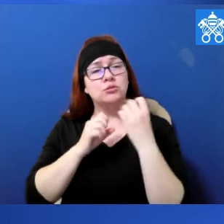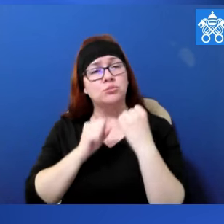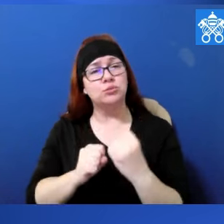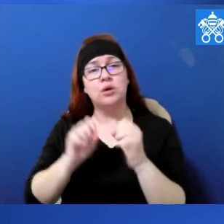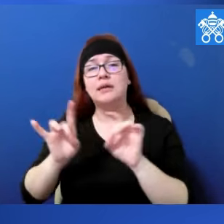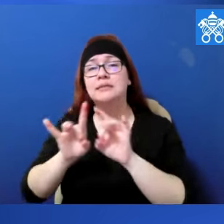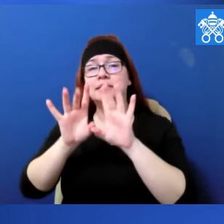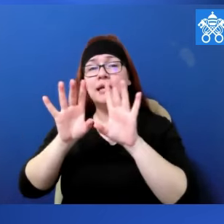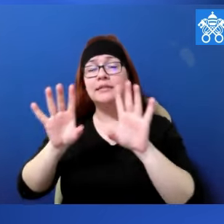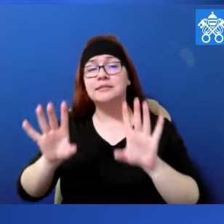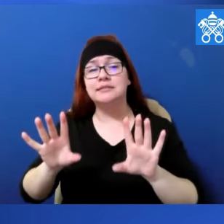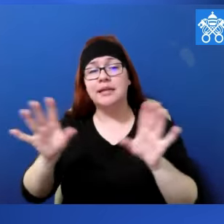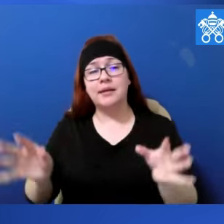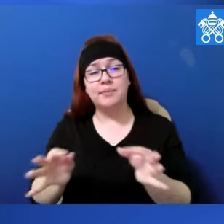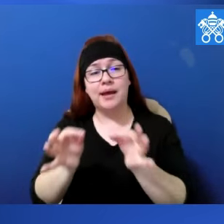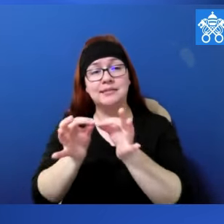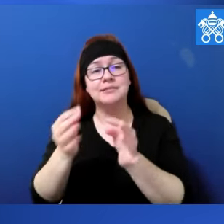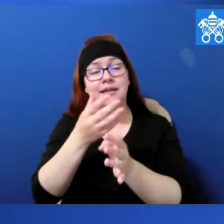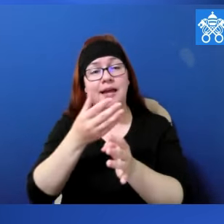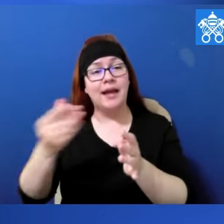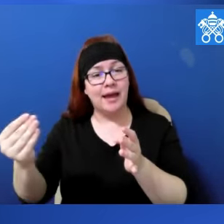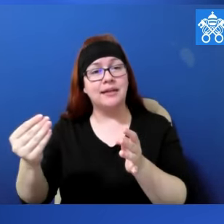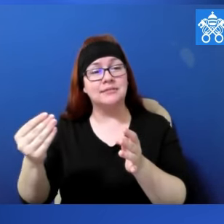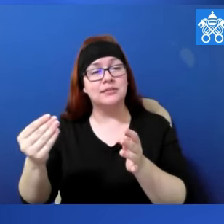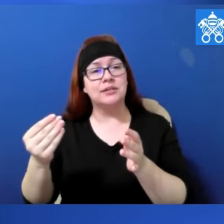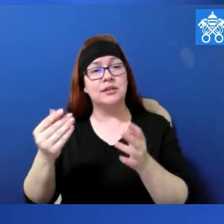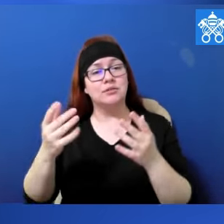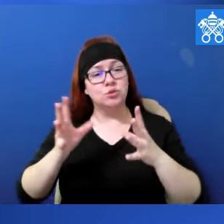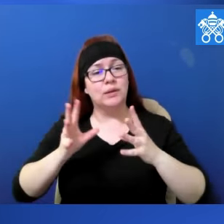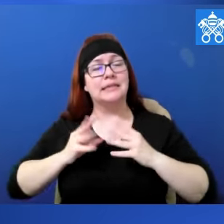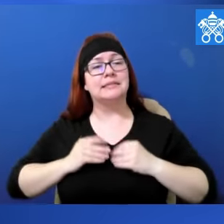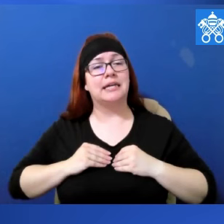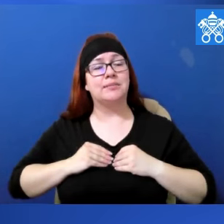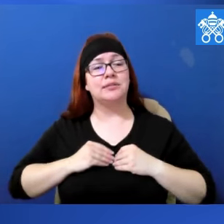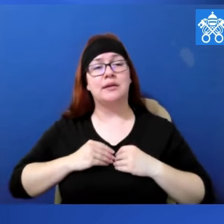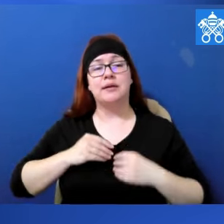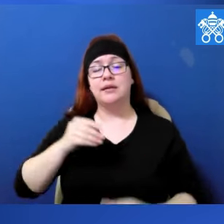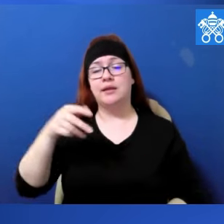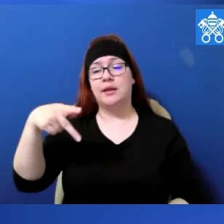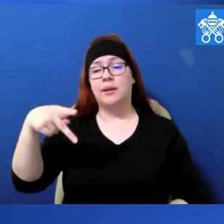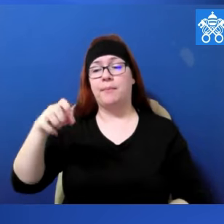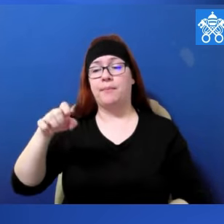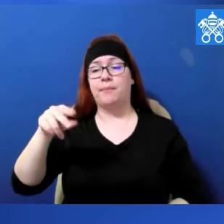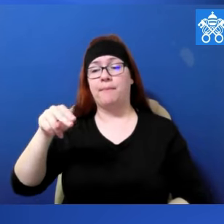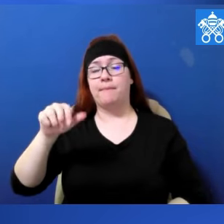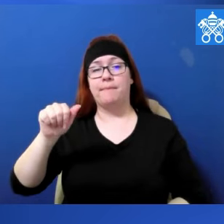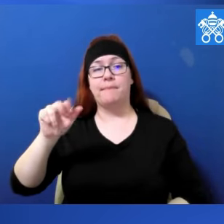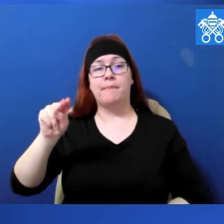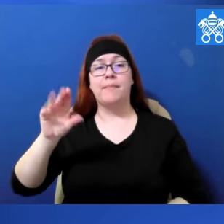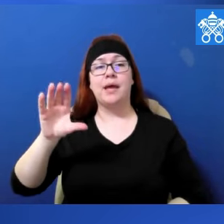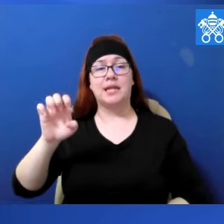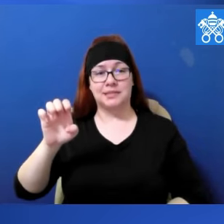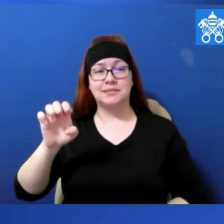faithfully in Sunday Mass and also to approach the sacrament of penance